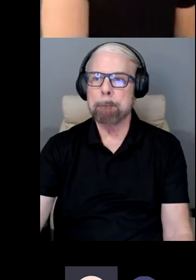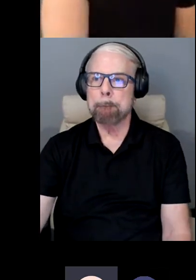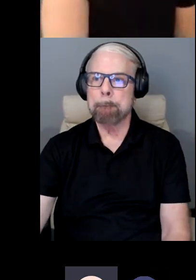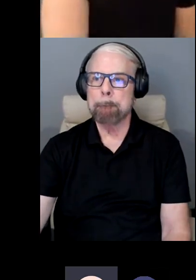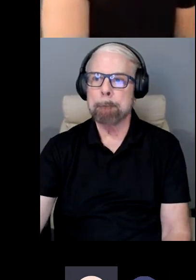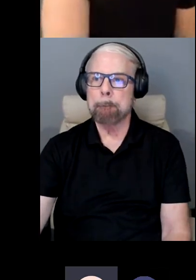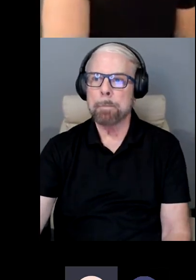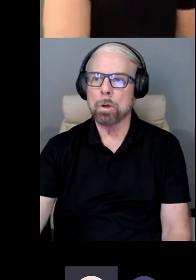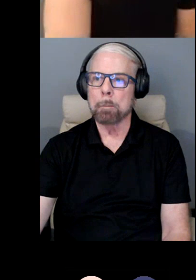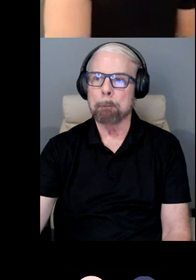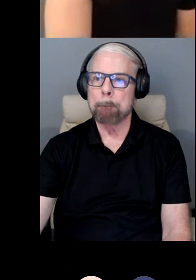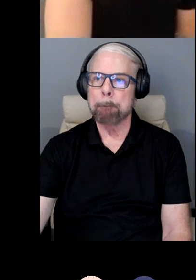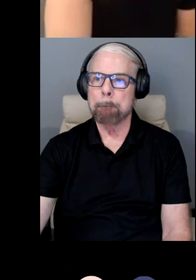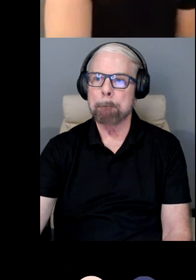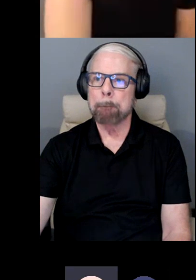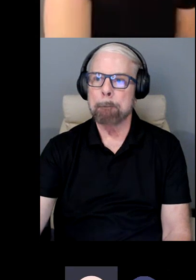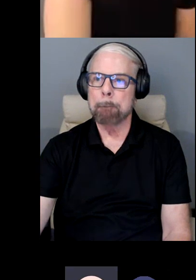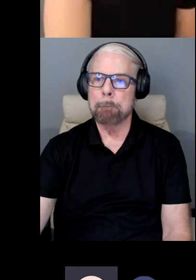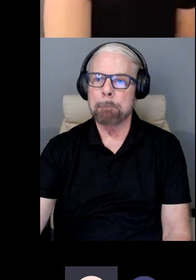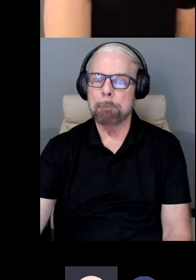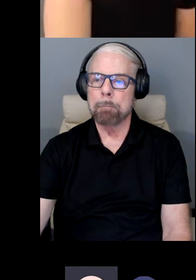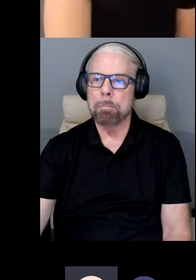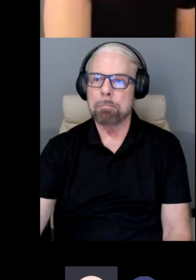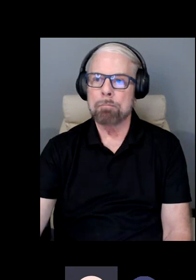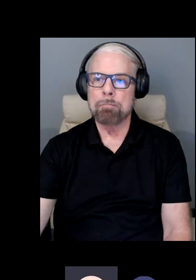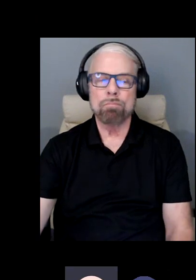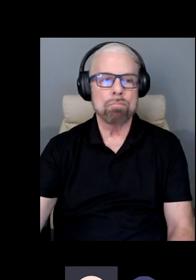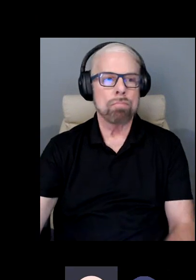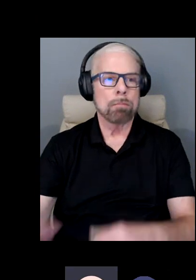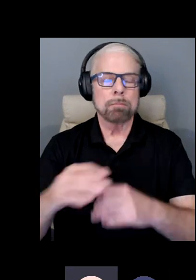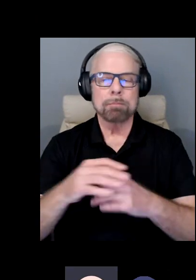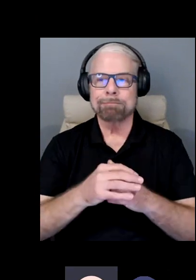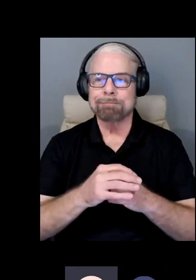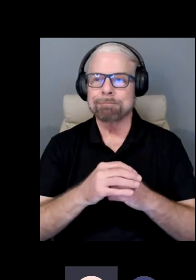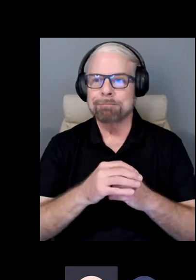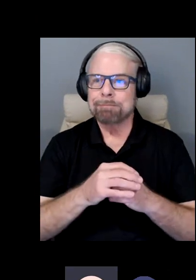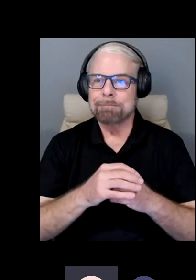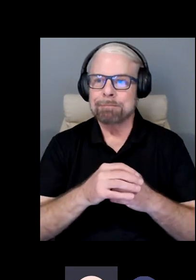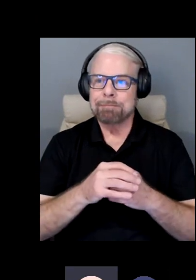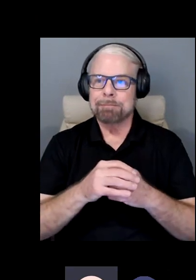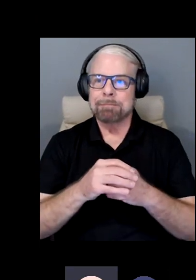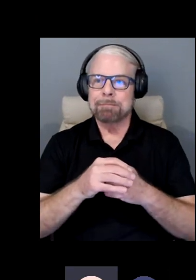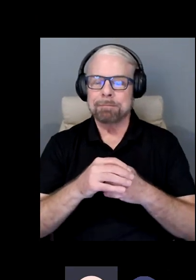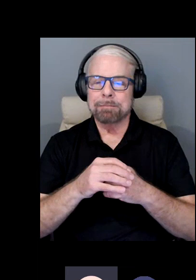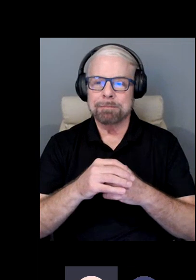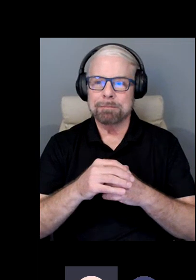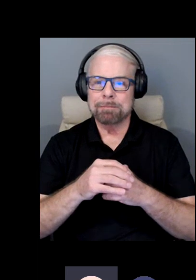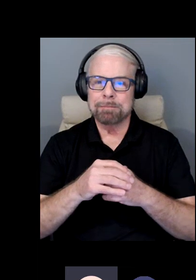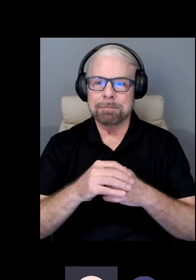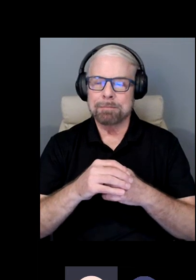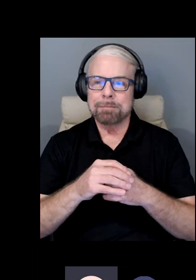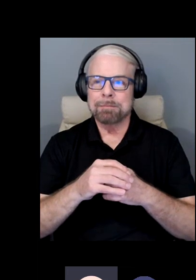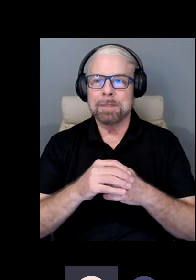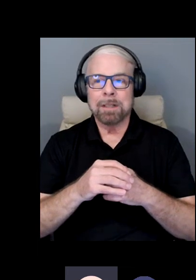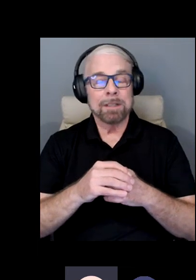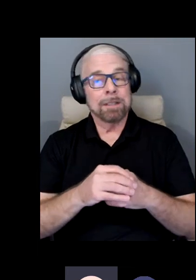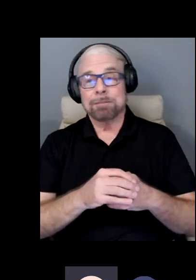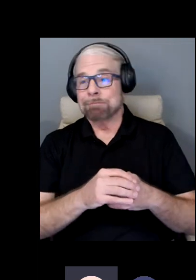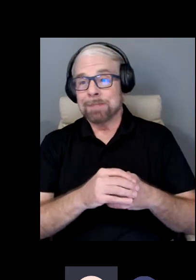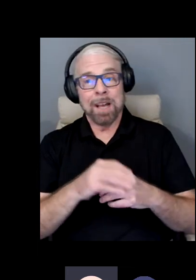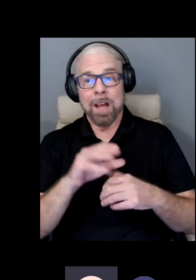you. Yes. Okay. It's okay, Whitney. It is not your fault. It is the technology is being mean to all of